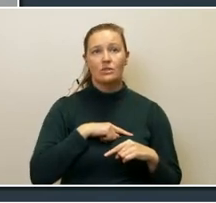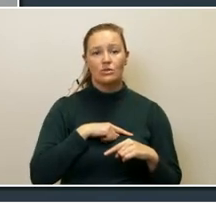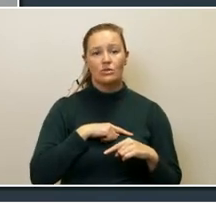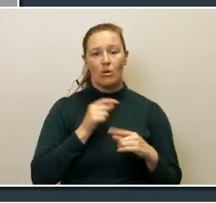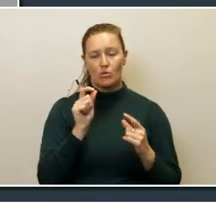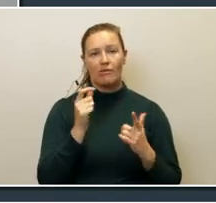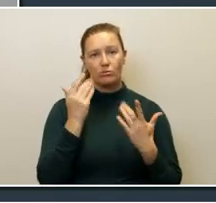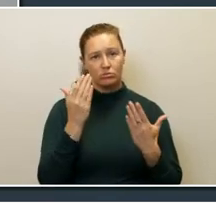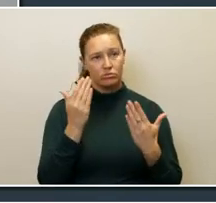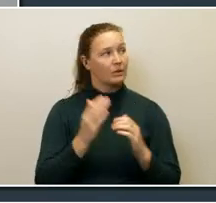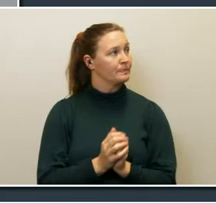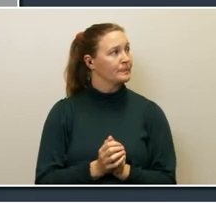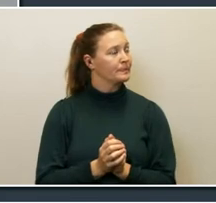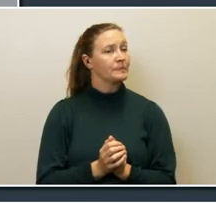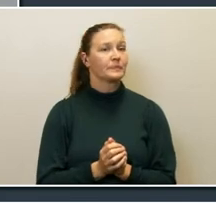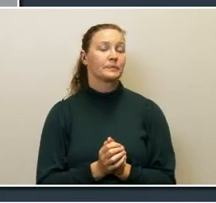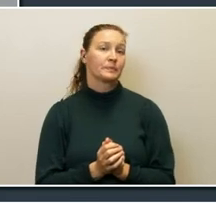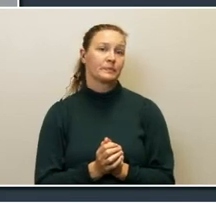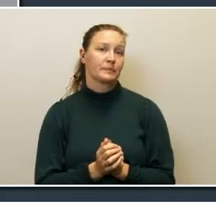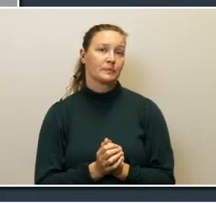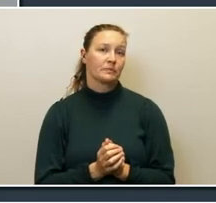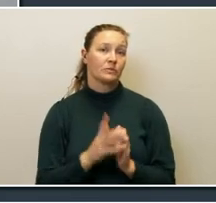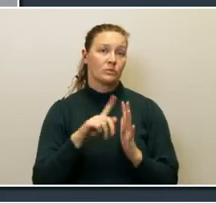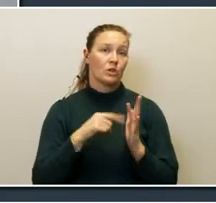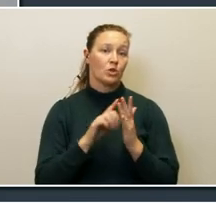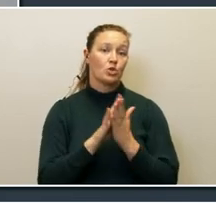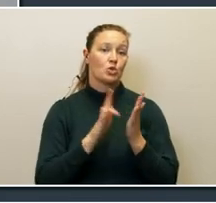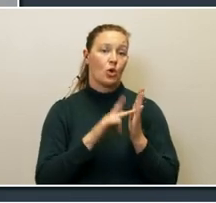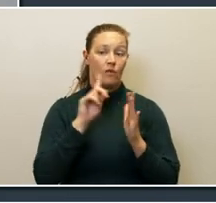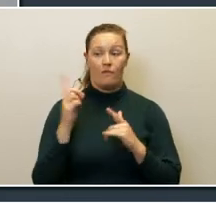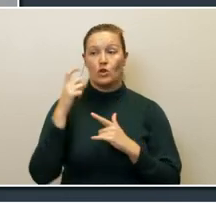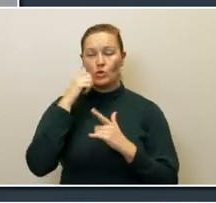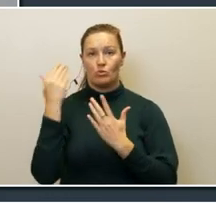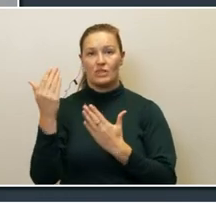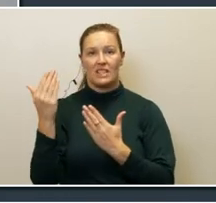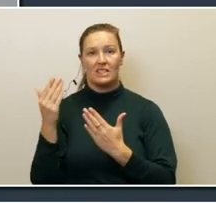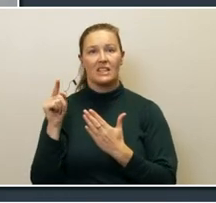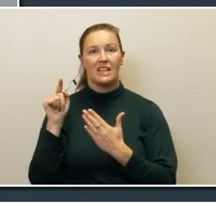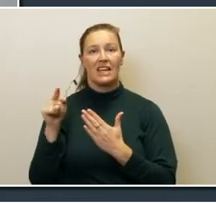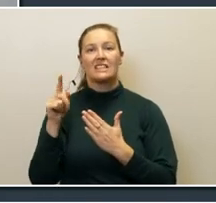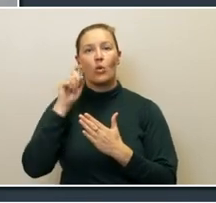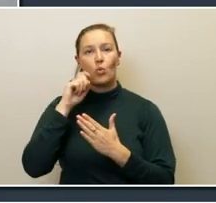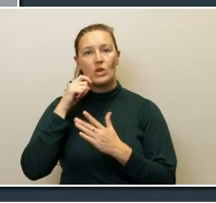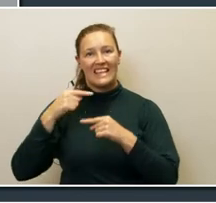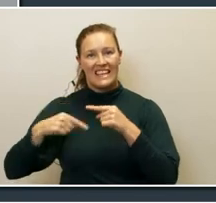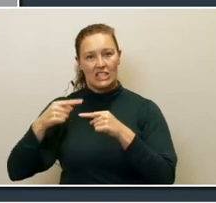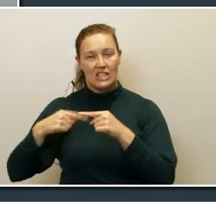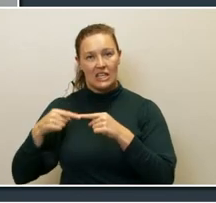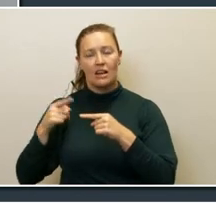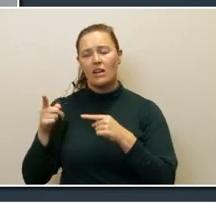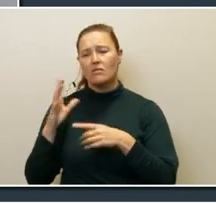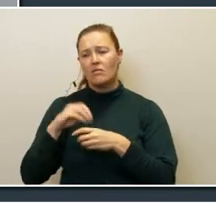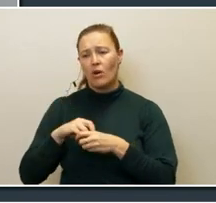brief presentation. Just to let you know, John will be presenting first, and John is a water engineer who's